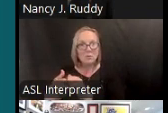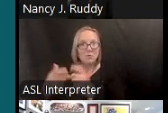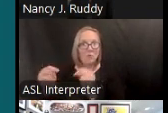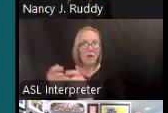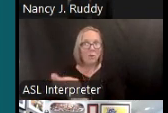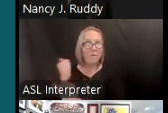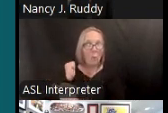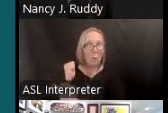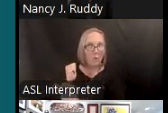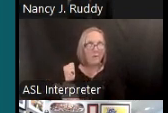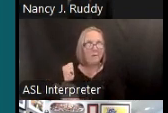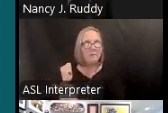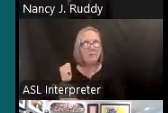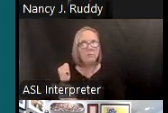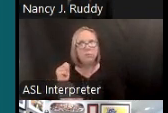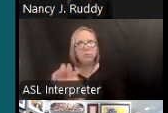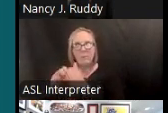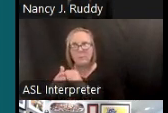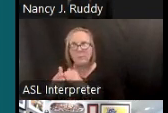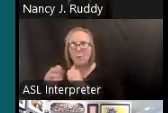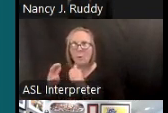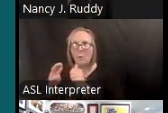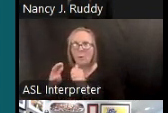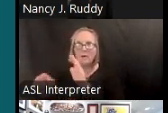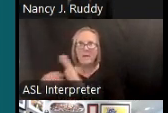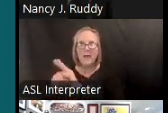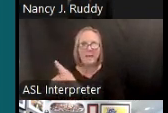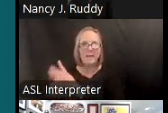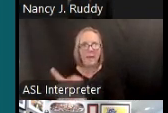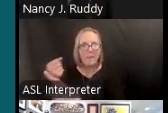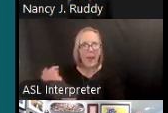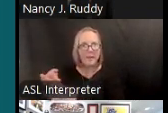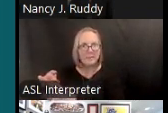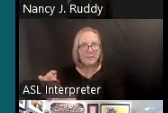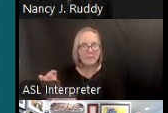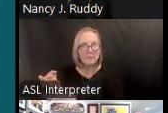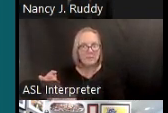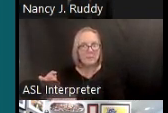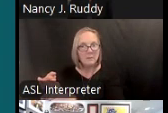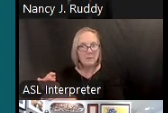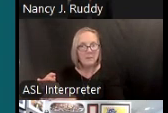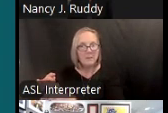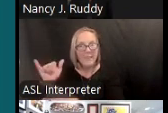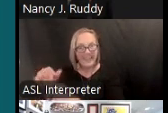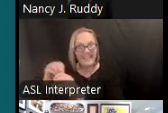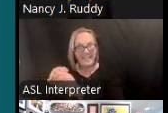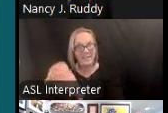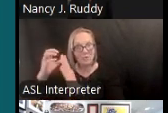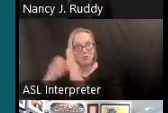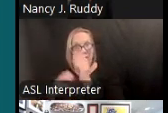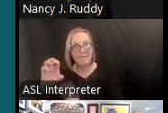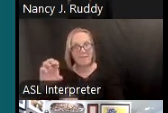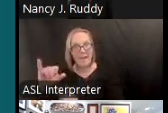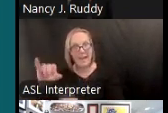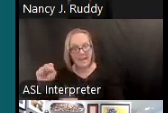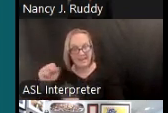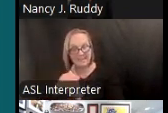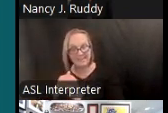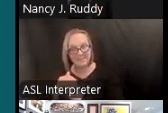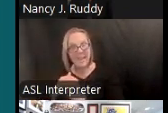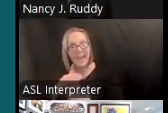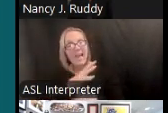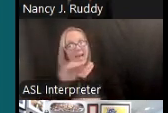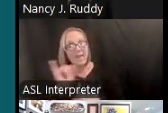or minimize significant adverse impacts that are identified in the draft EIS, and a description